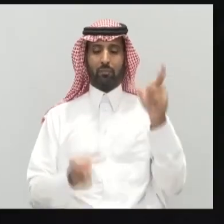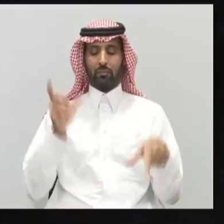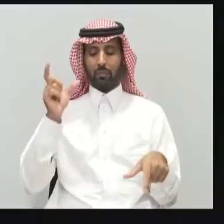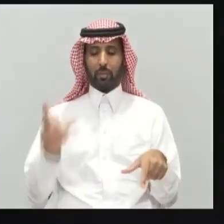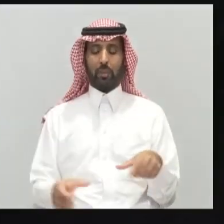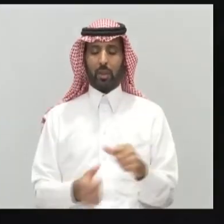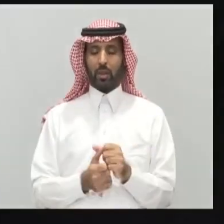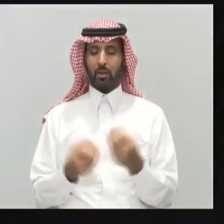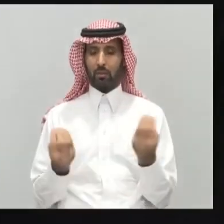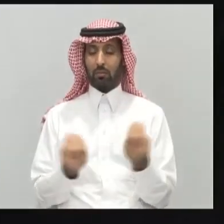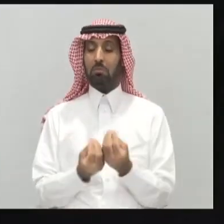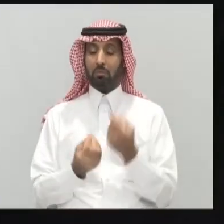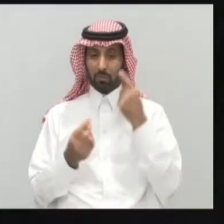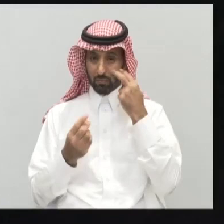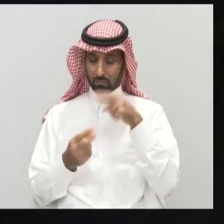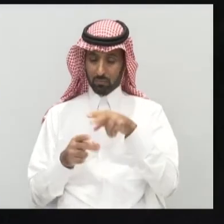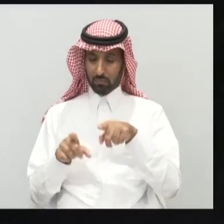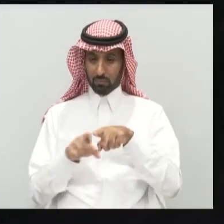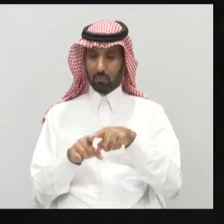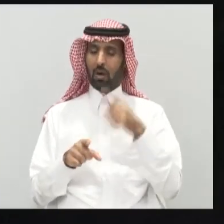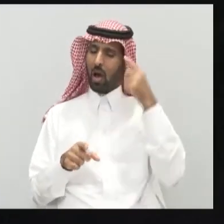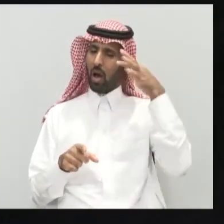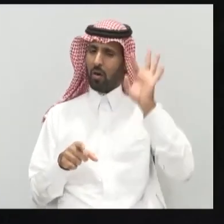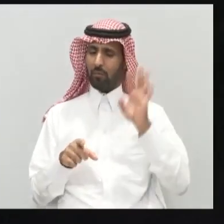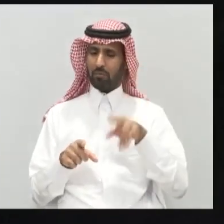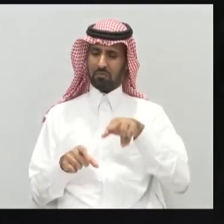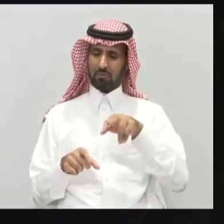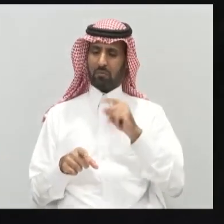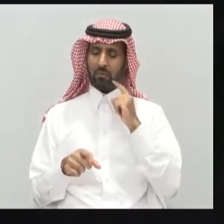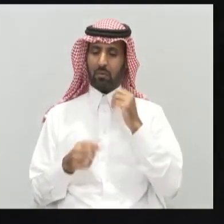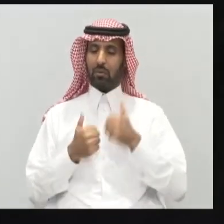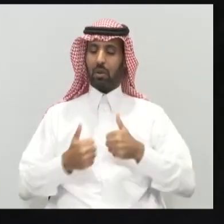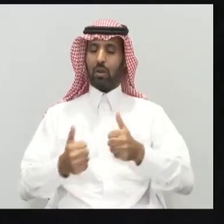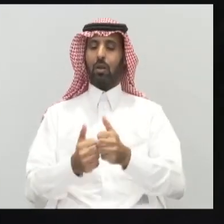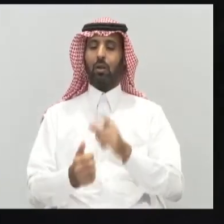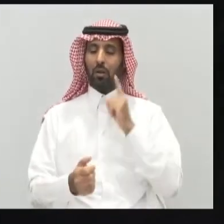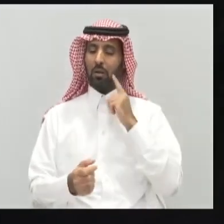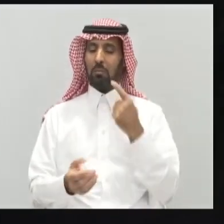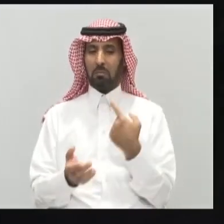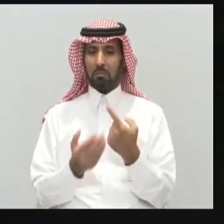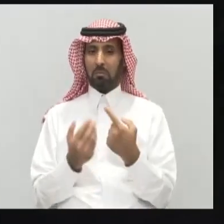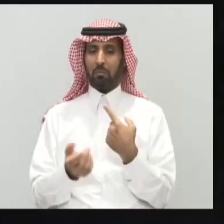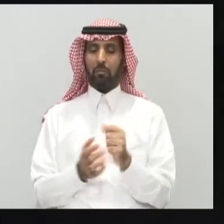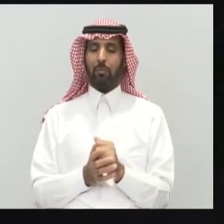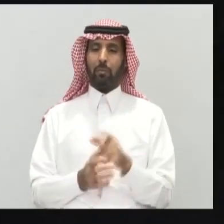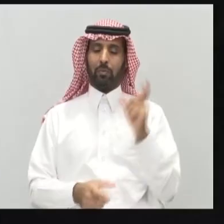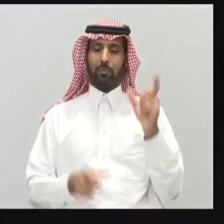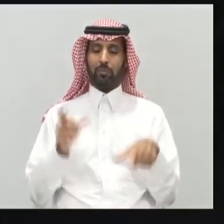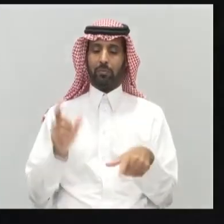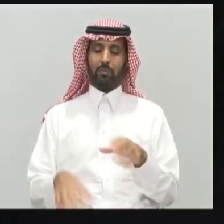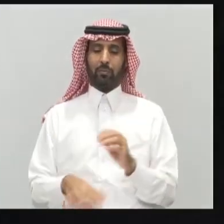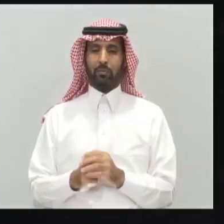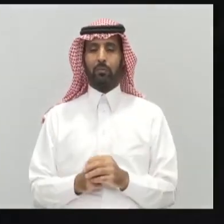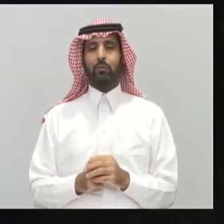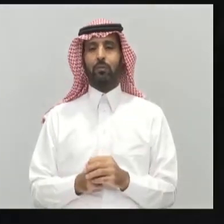with a partner. Find a partner. If you're at home watching through the internet, you